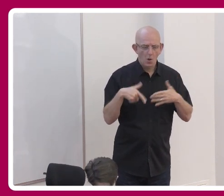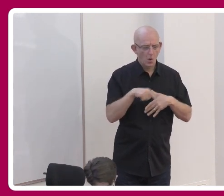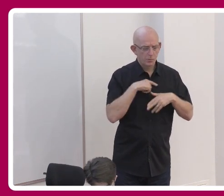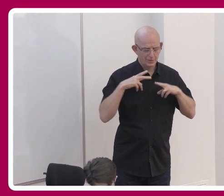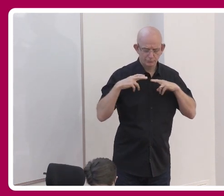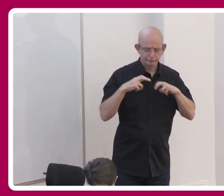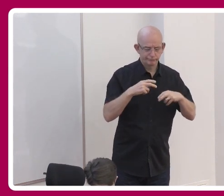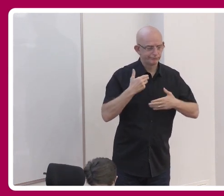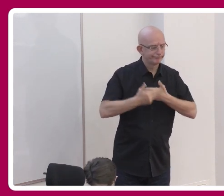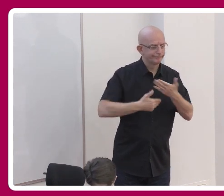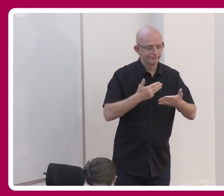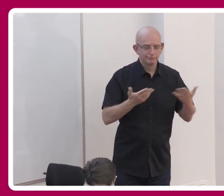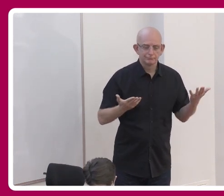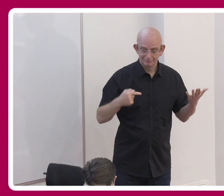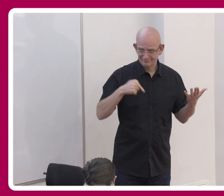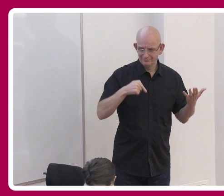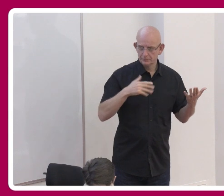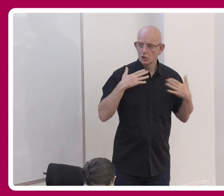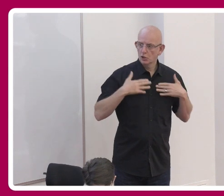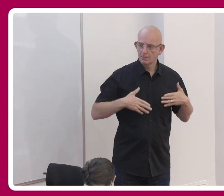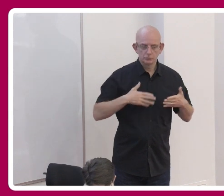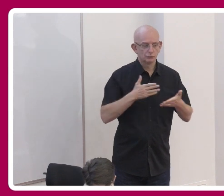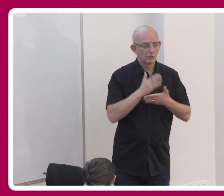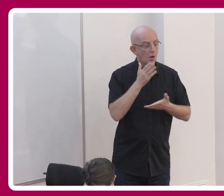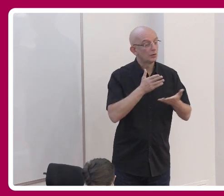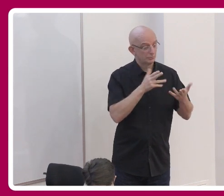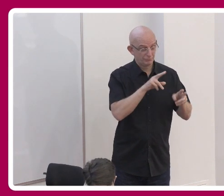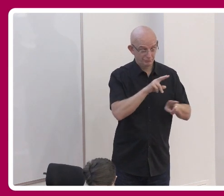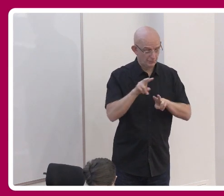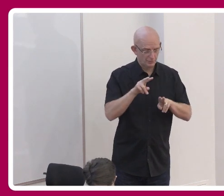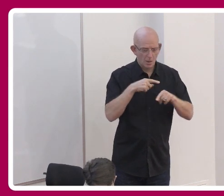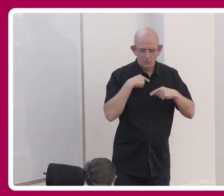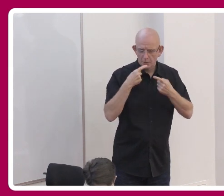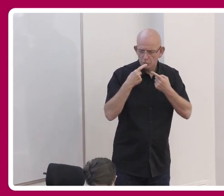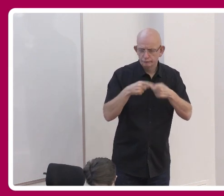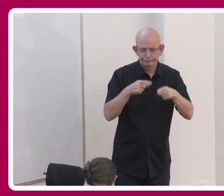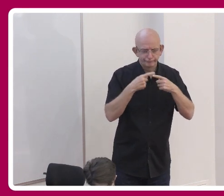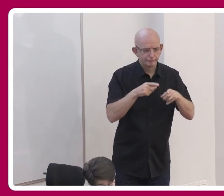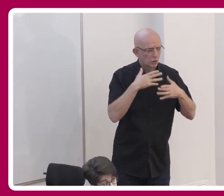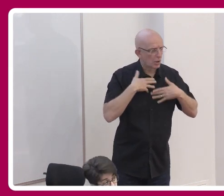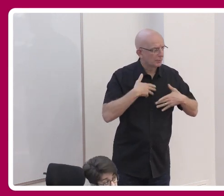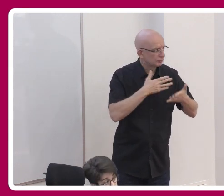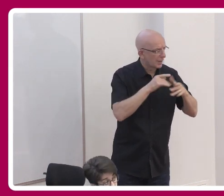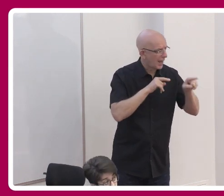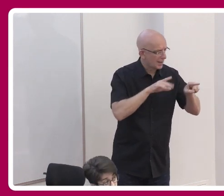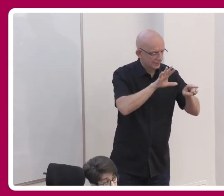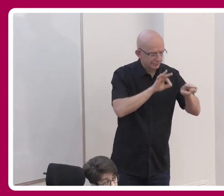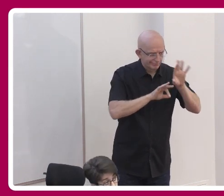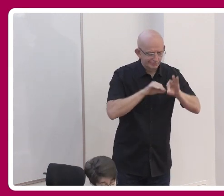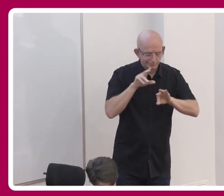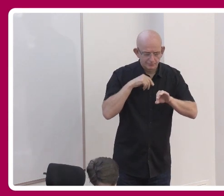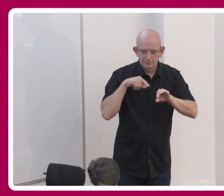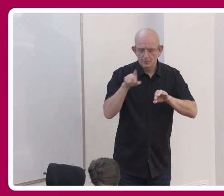like investigations, right? So it's not specific to disability. Our methodology is to investigate, to expose, and